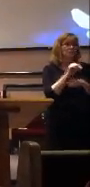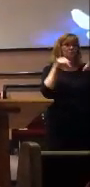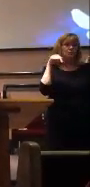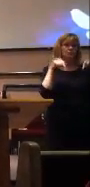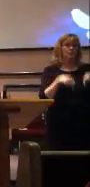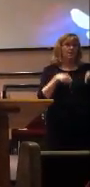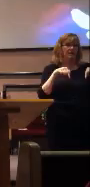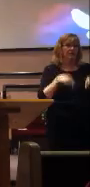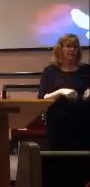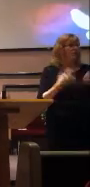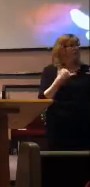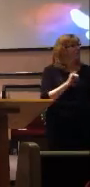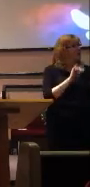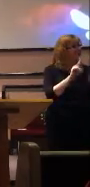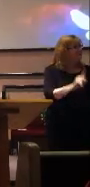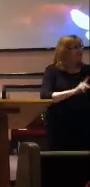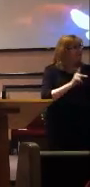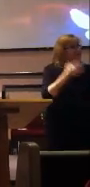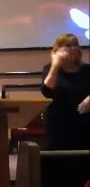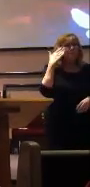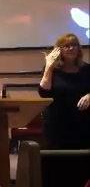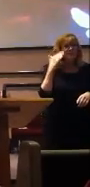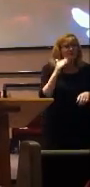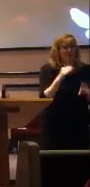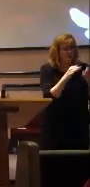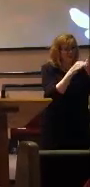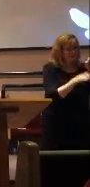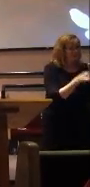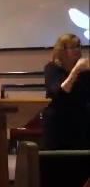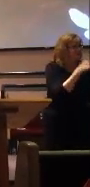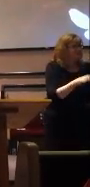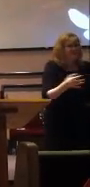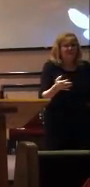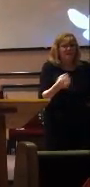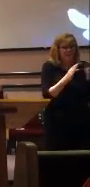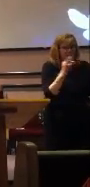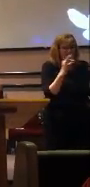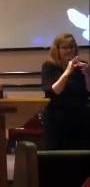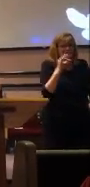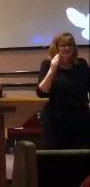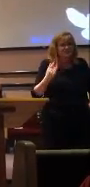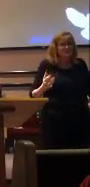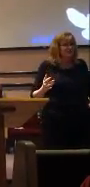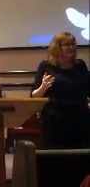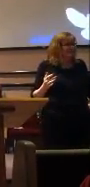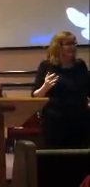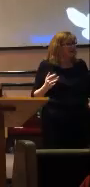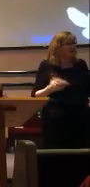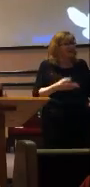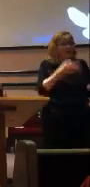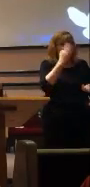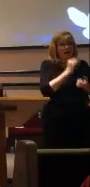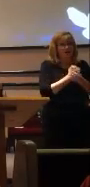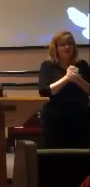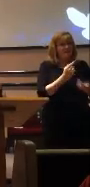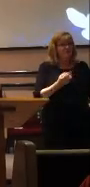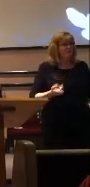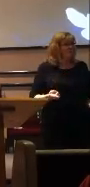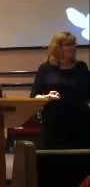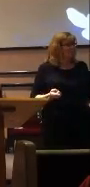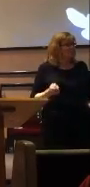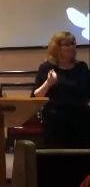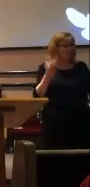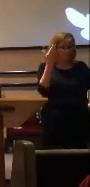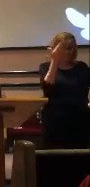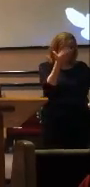are still people who don't know the simple, simple message. God loves you